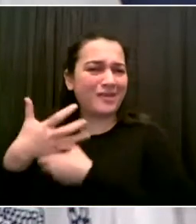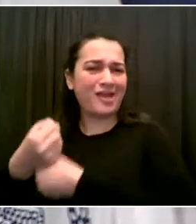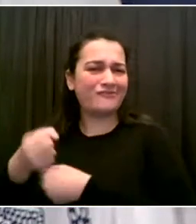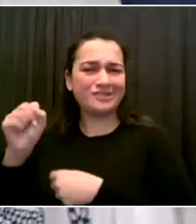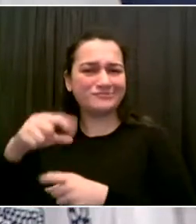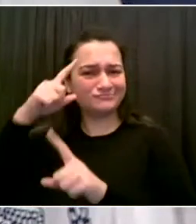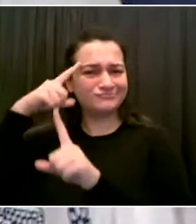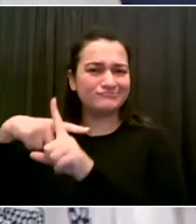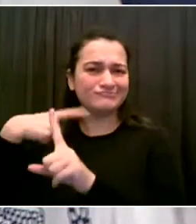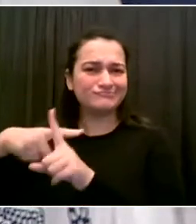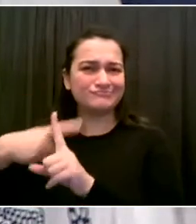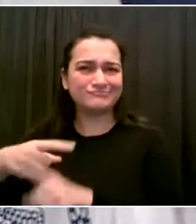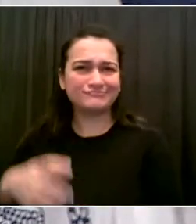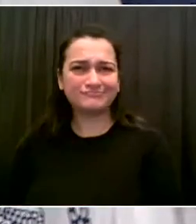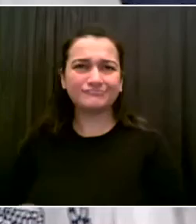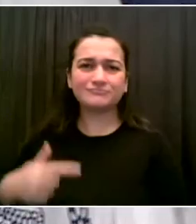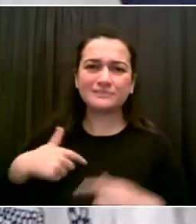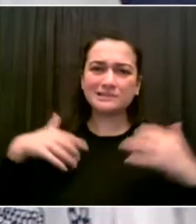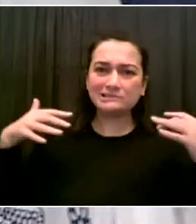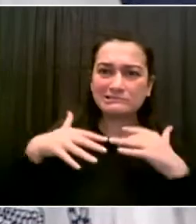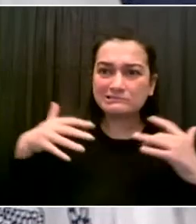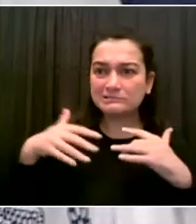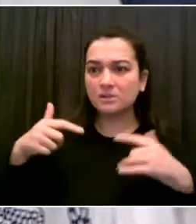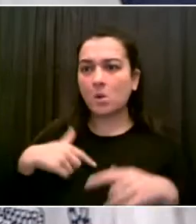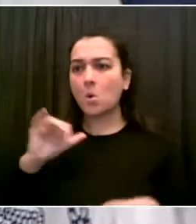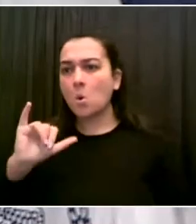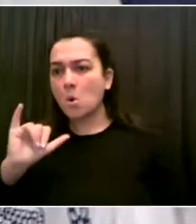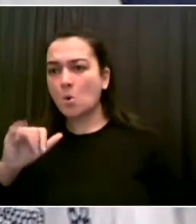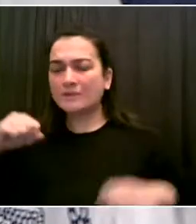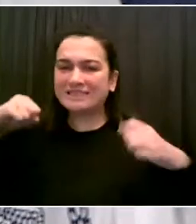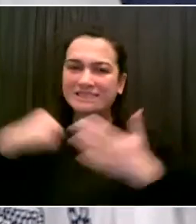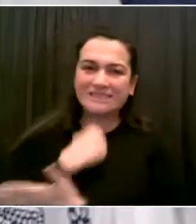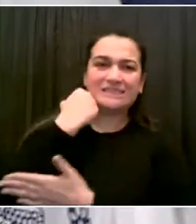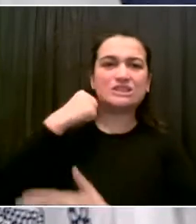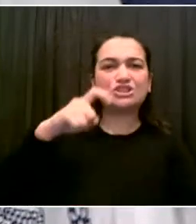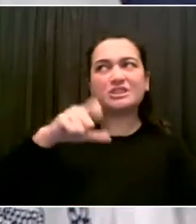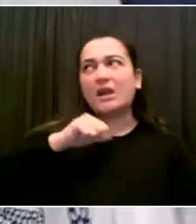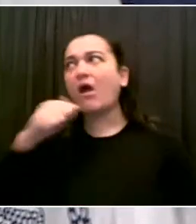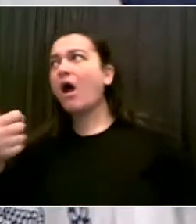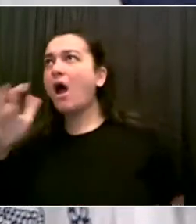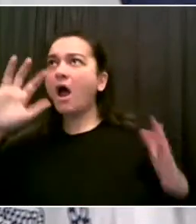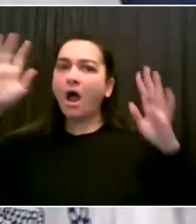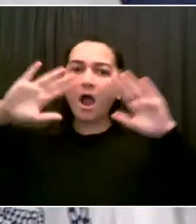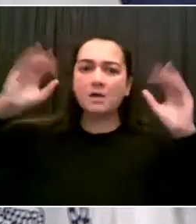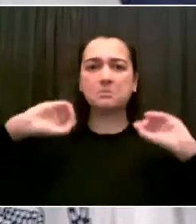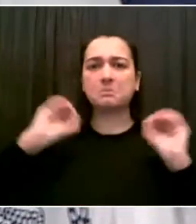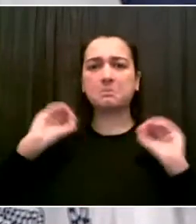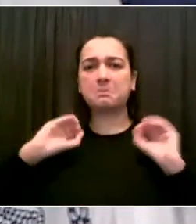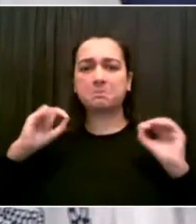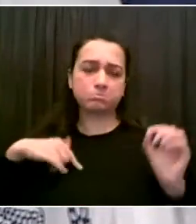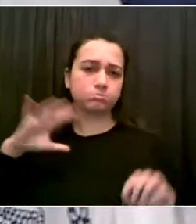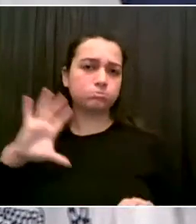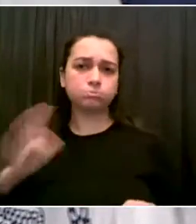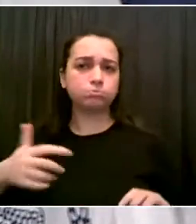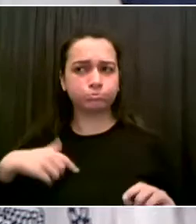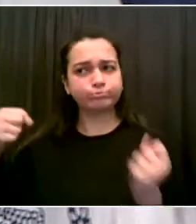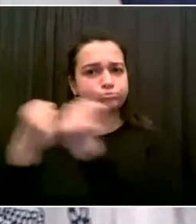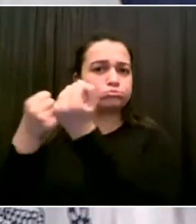end. And I had a very successful experience with the vaccination. Go ahead, David. Yes,